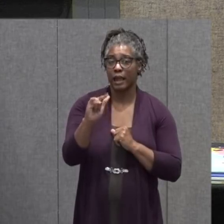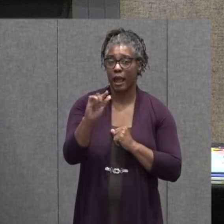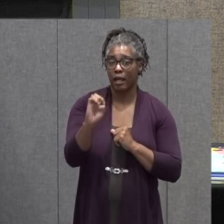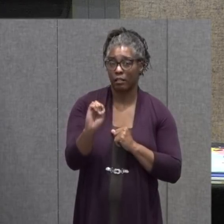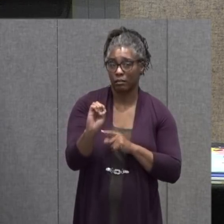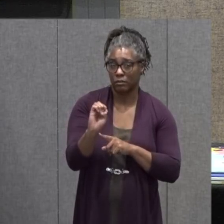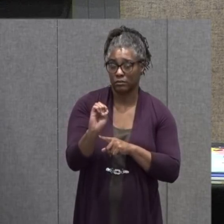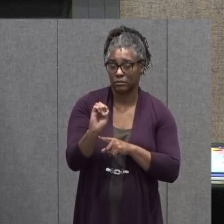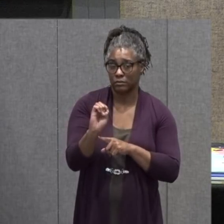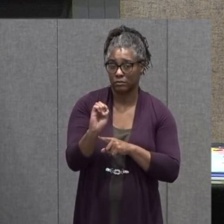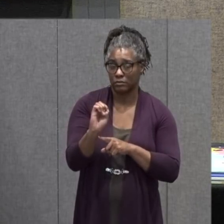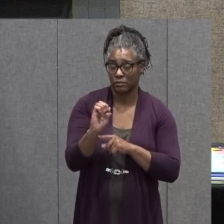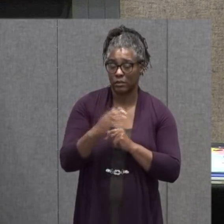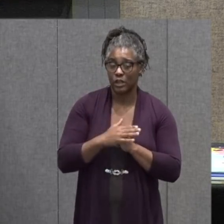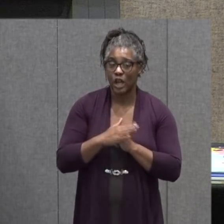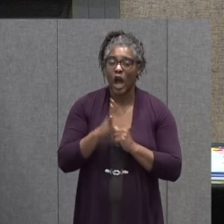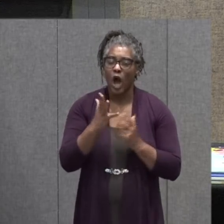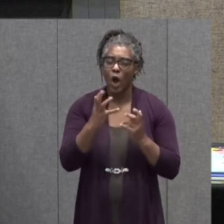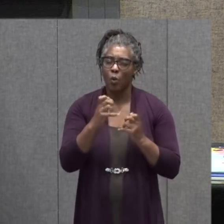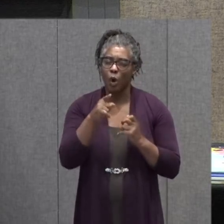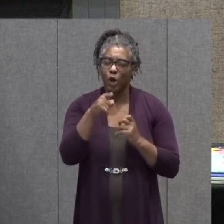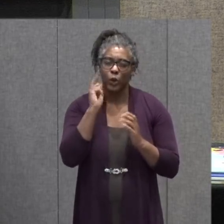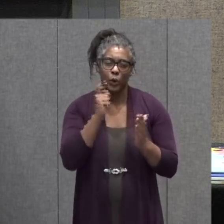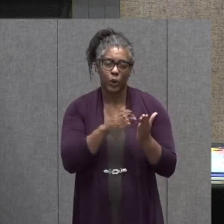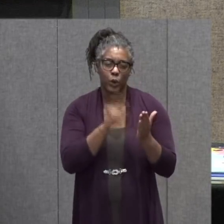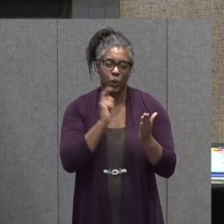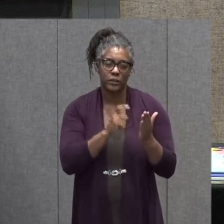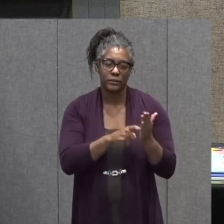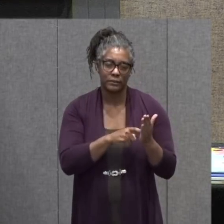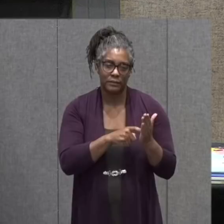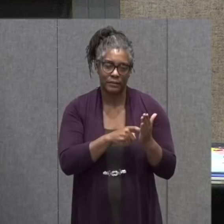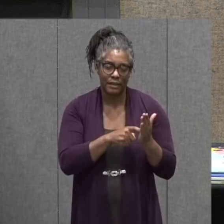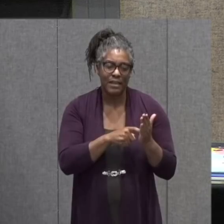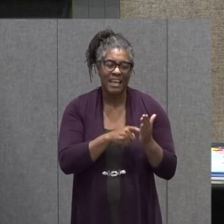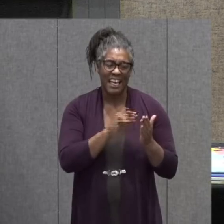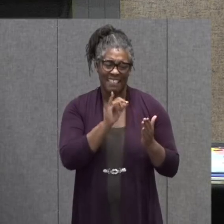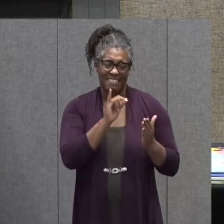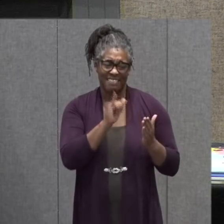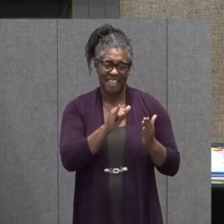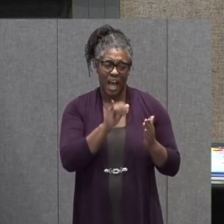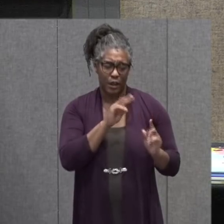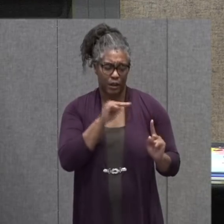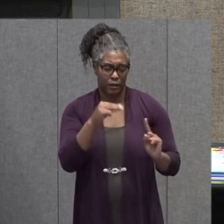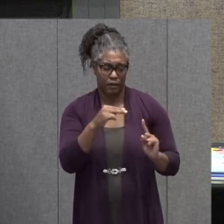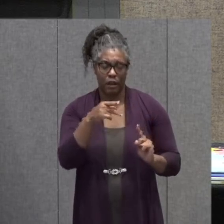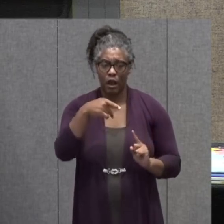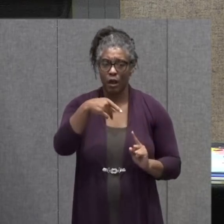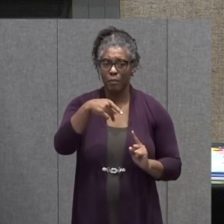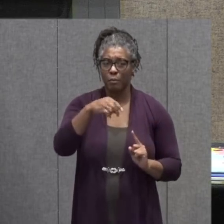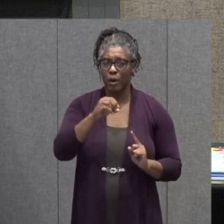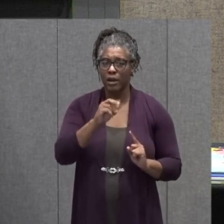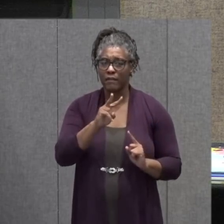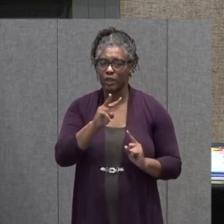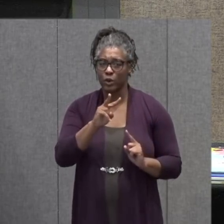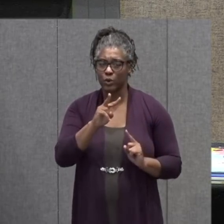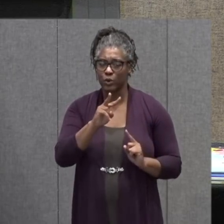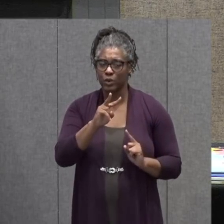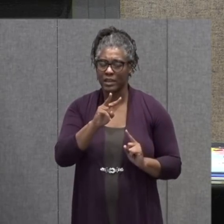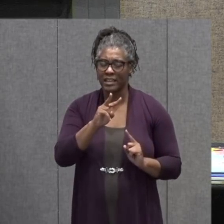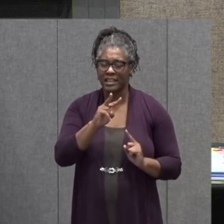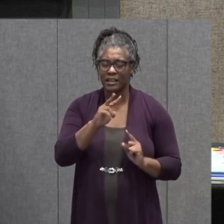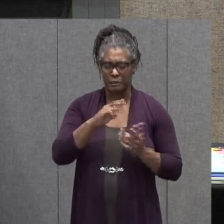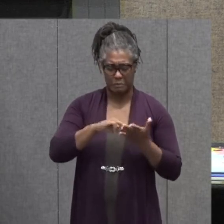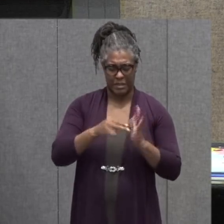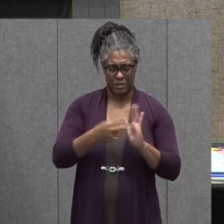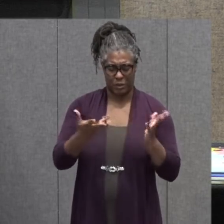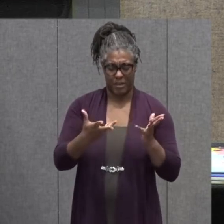to be paying attention to what the point of view of that fairy tale is. And by point of view, I mean who's telling the story?